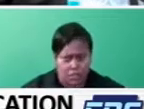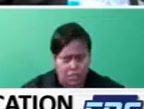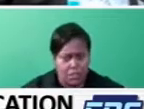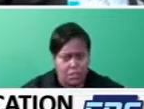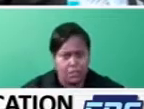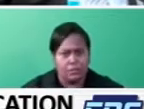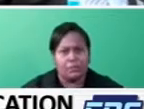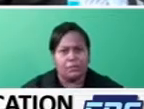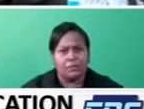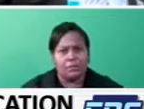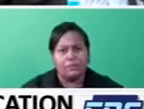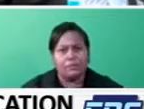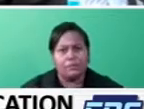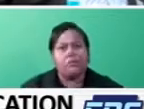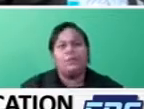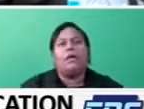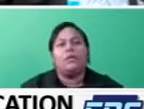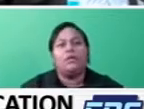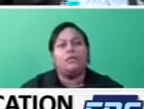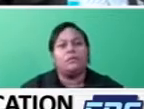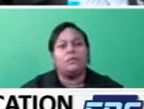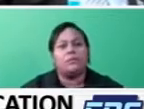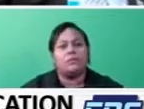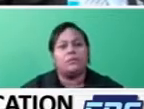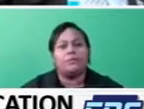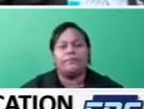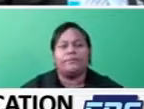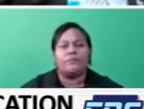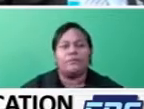be an employee. Worst time ever.